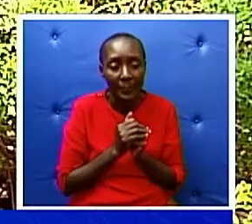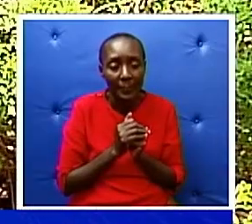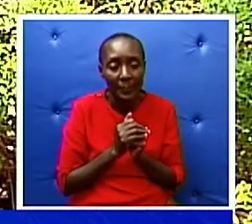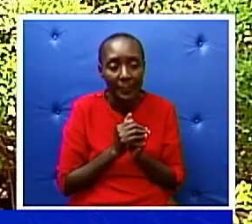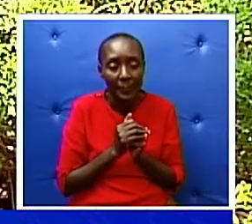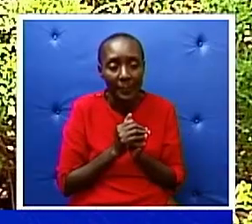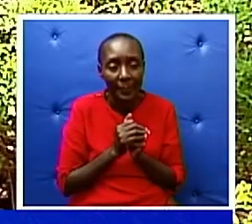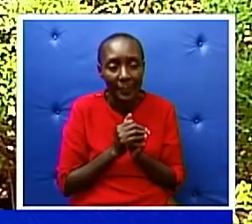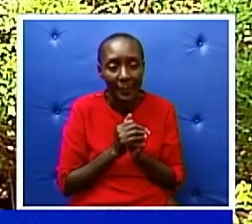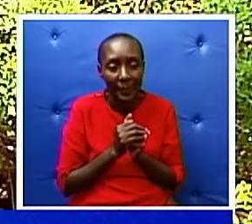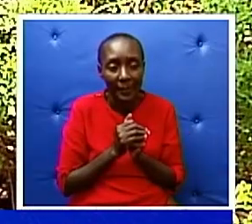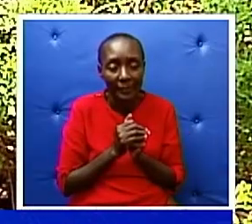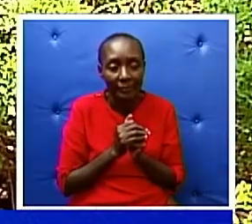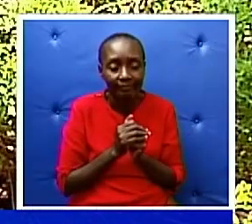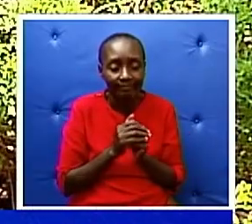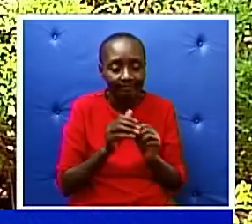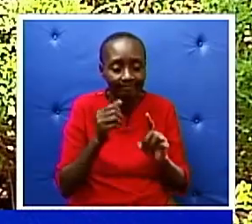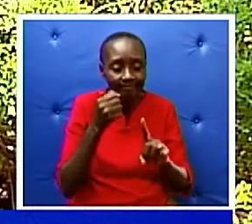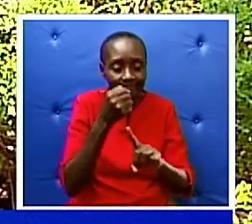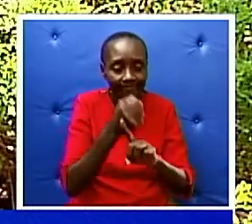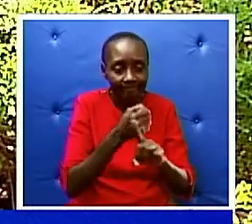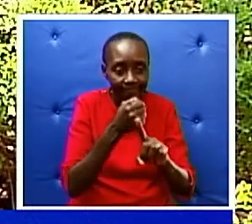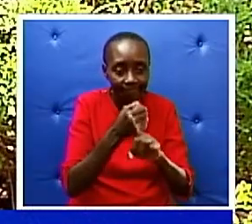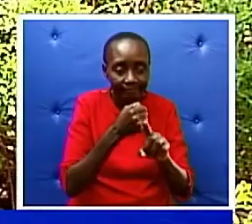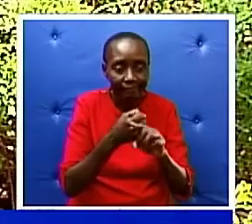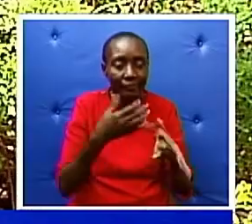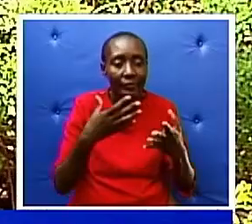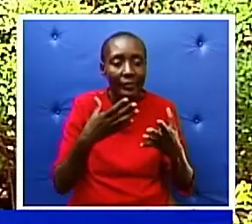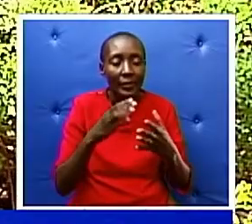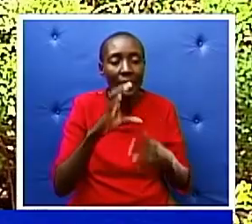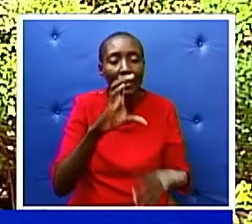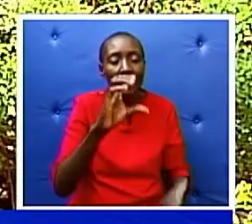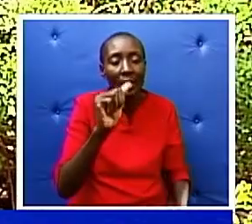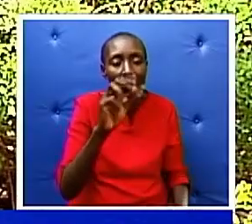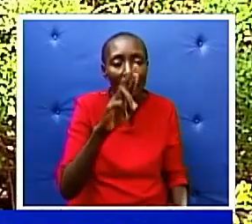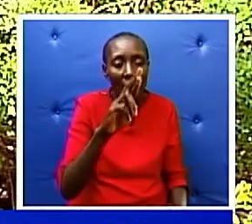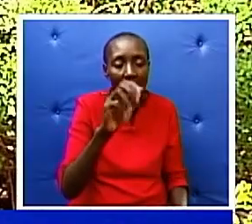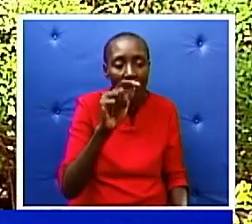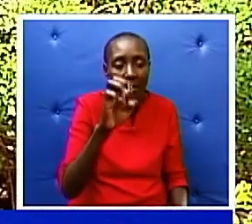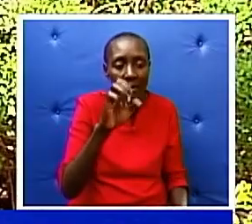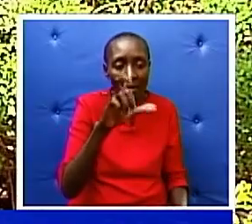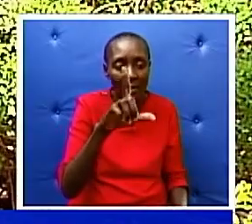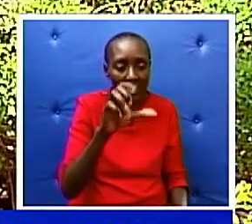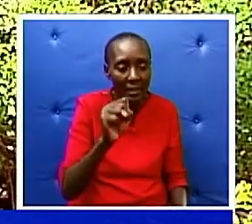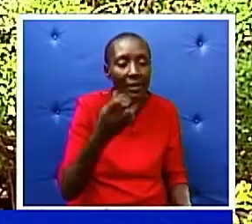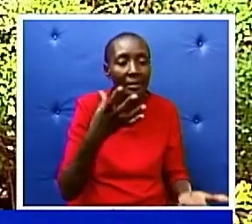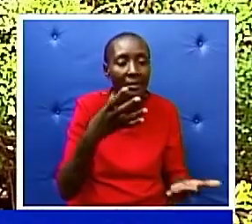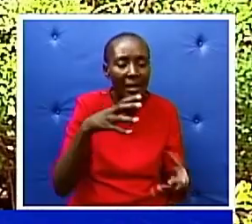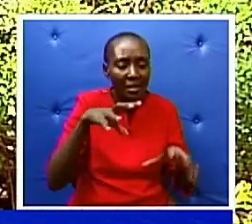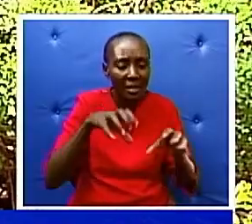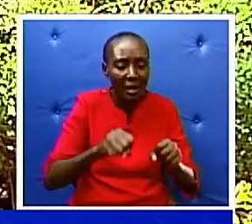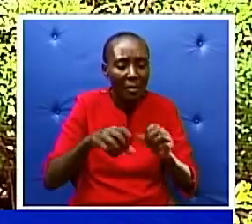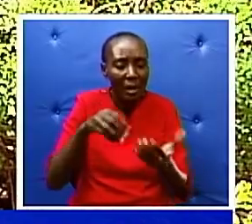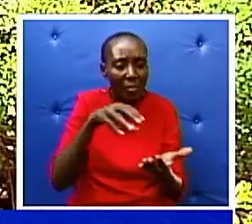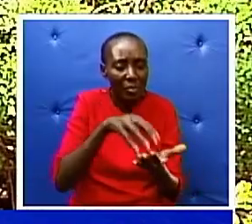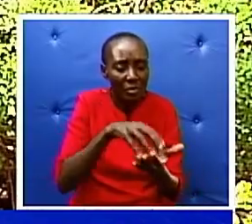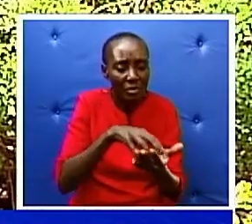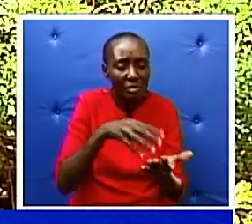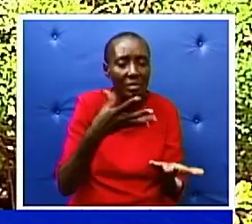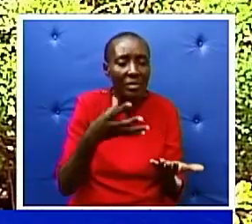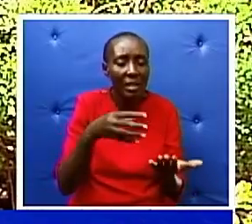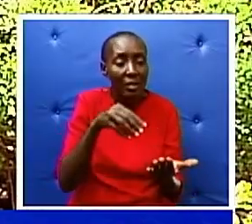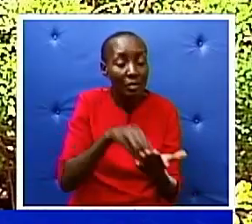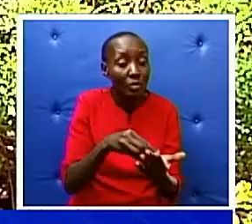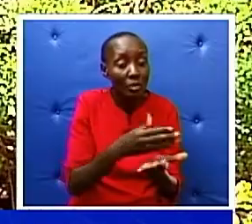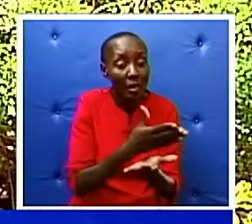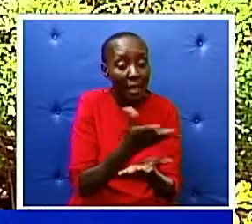to fight the cartels that are sitting on our seats. Okay. These seats belong to the youth and belong to us, and it